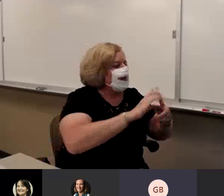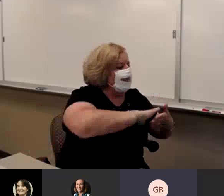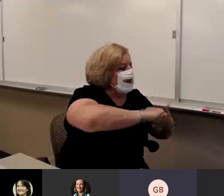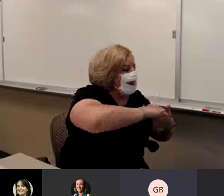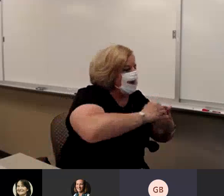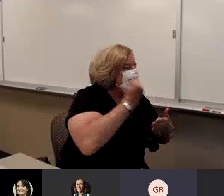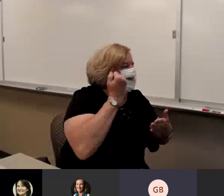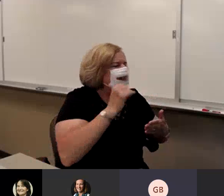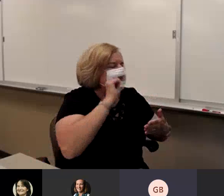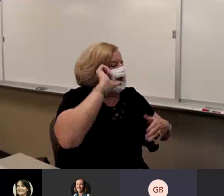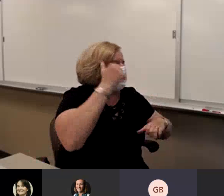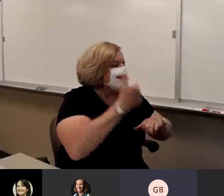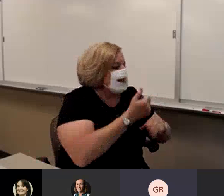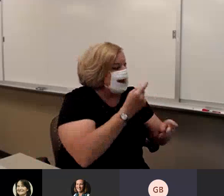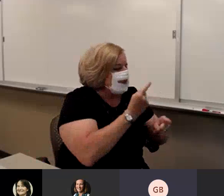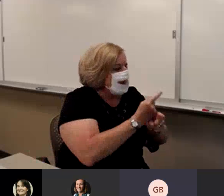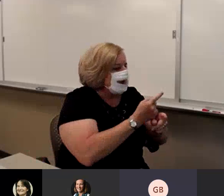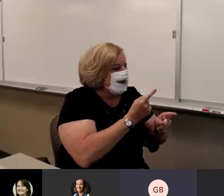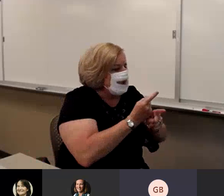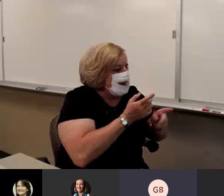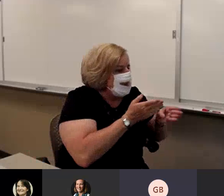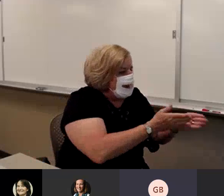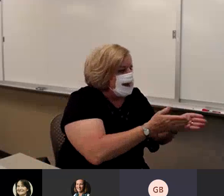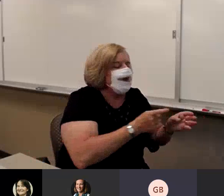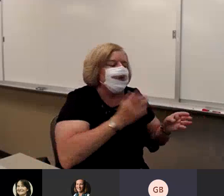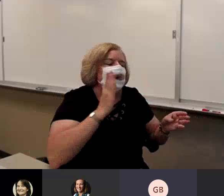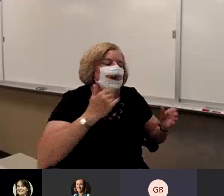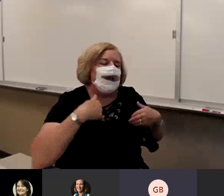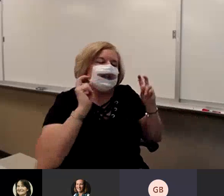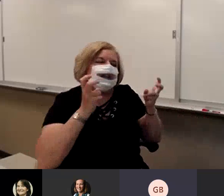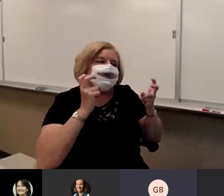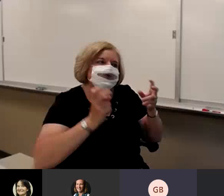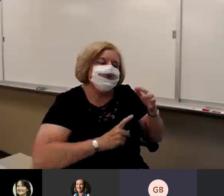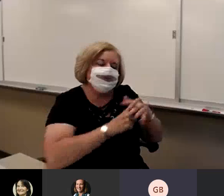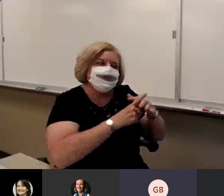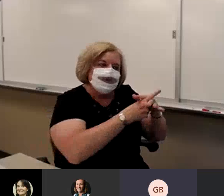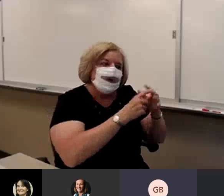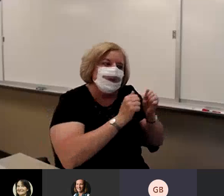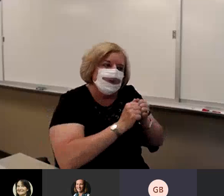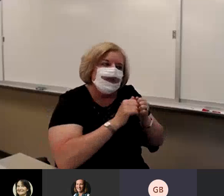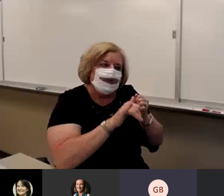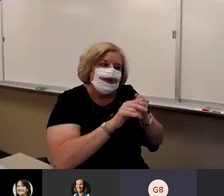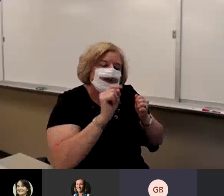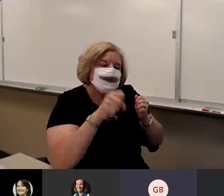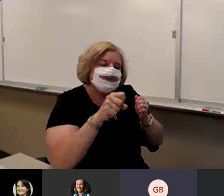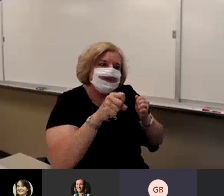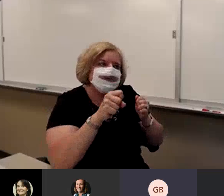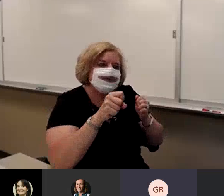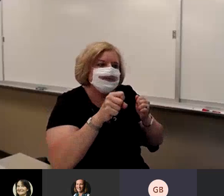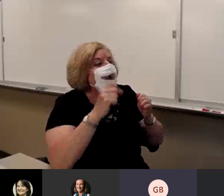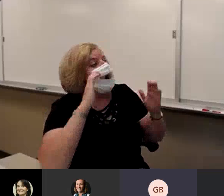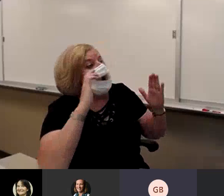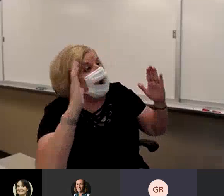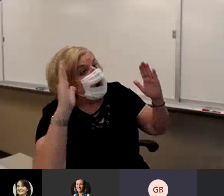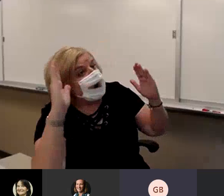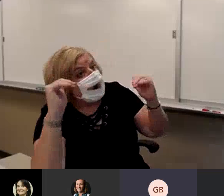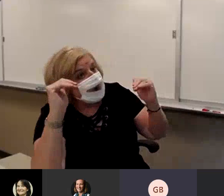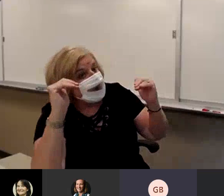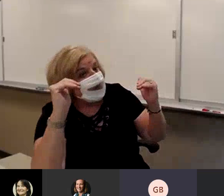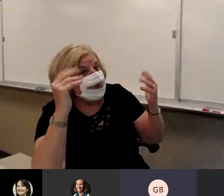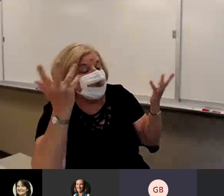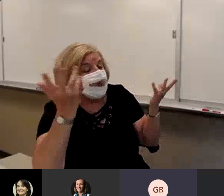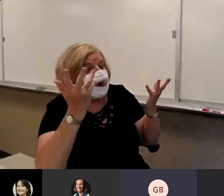aren't set up correctly the right way, there's going to be some issues probably with it. The hope is, and